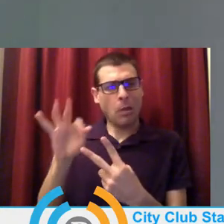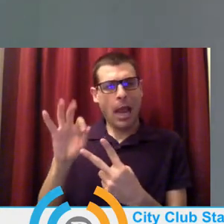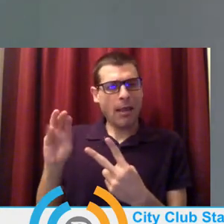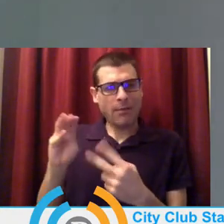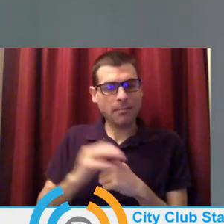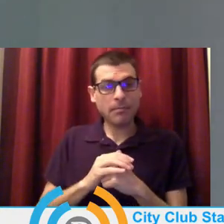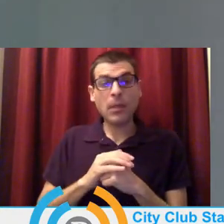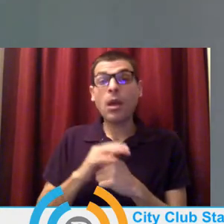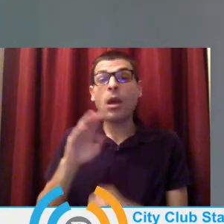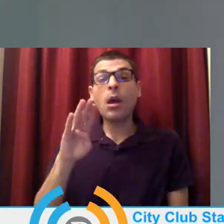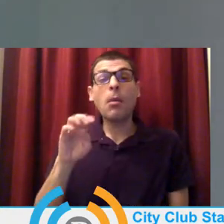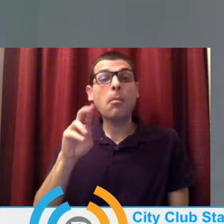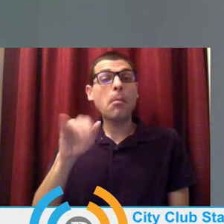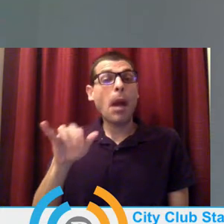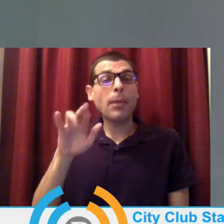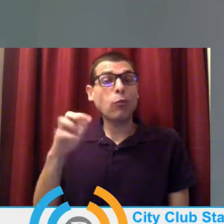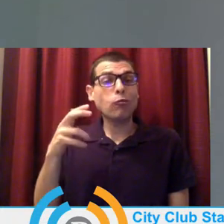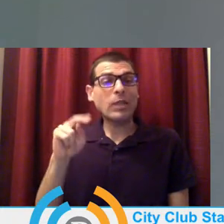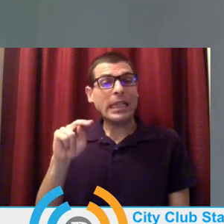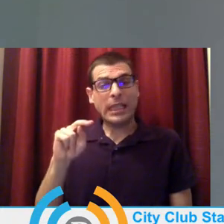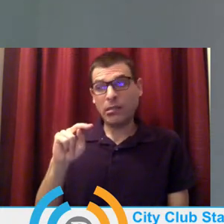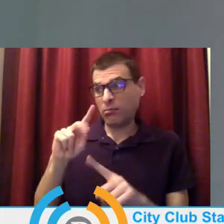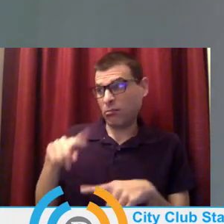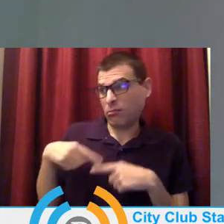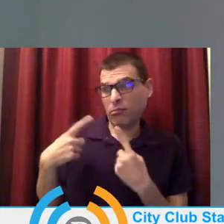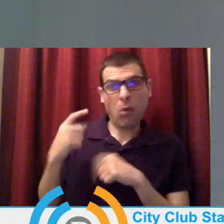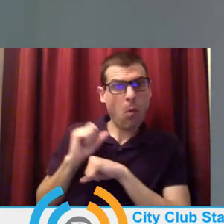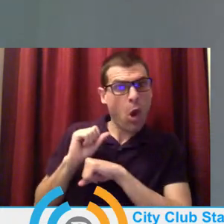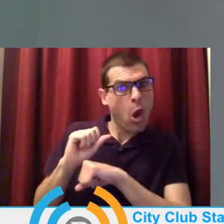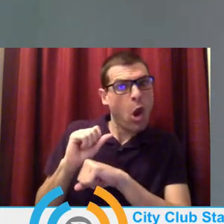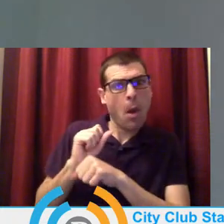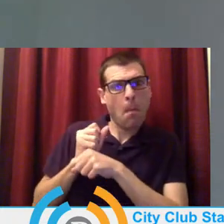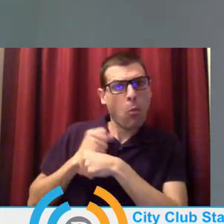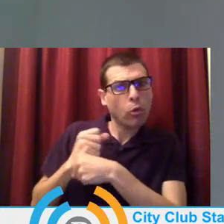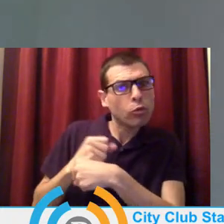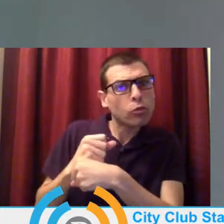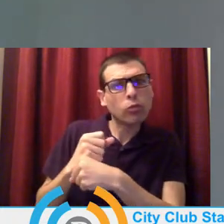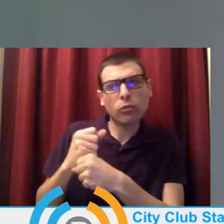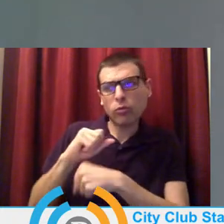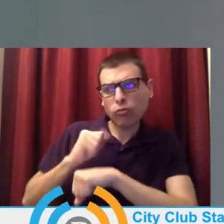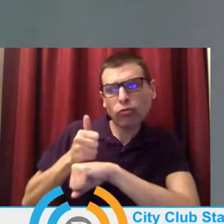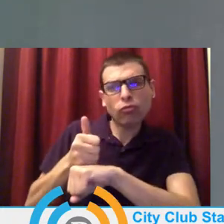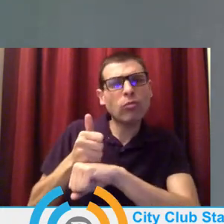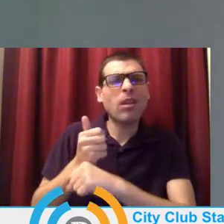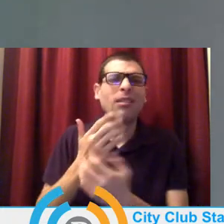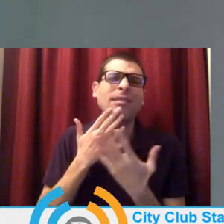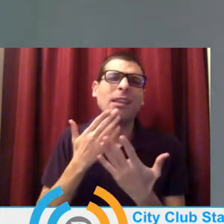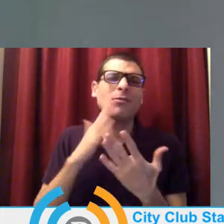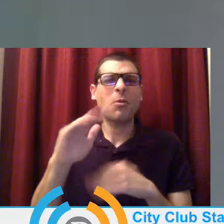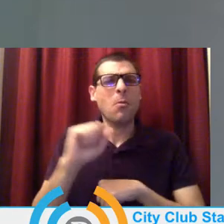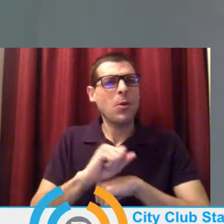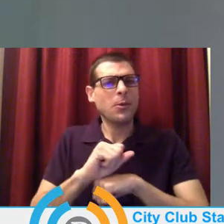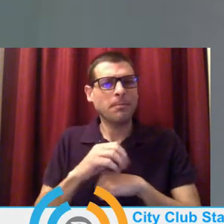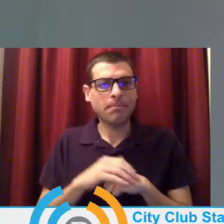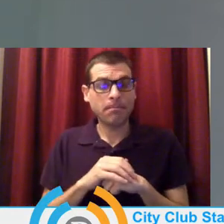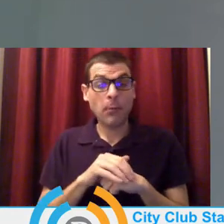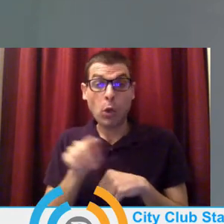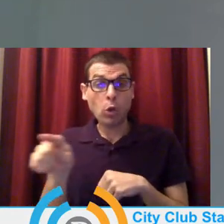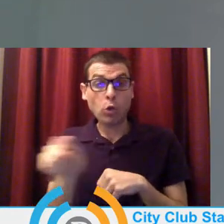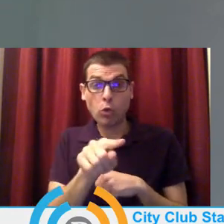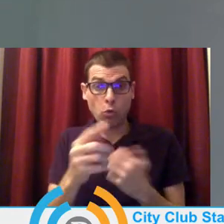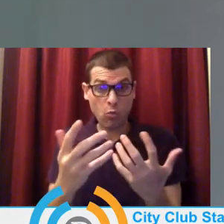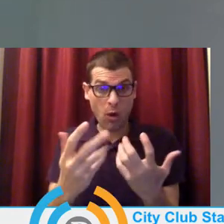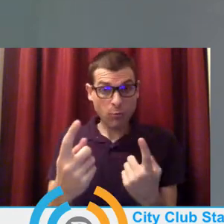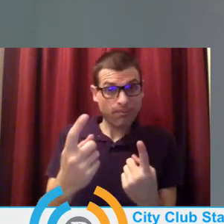Regan for all the work that went into producing today's program. Finally, I want to remind everyone that you can ask questions at any time during